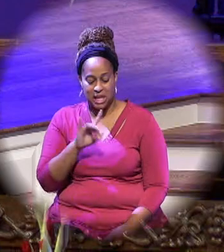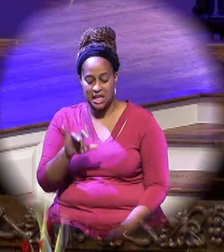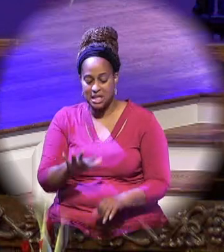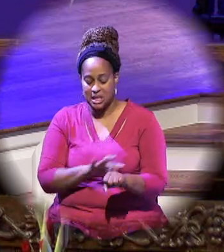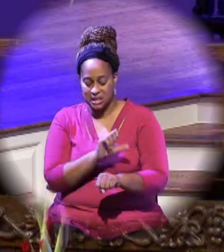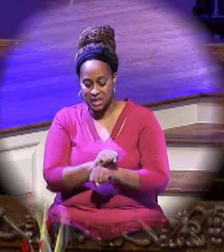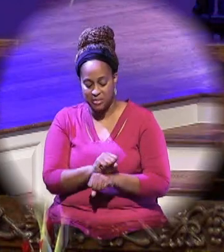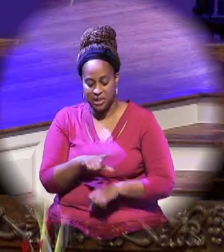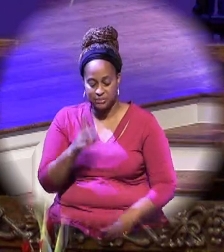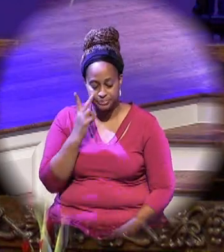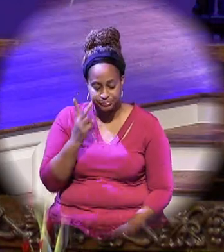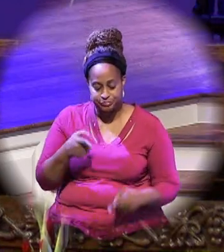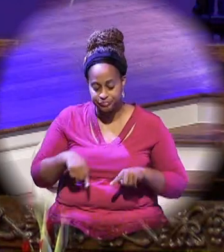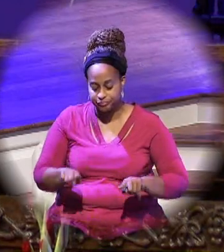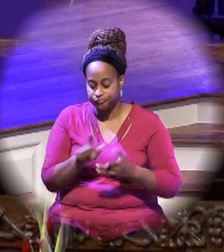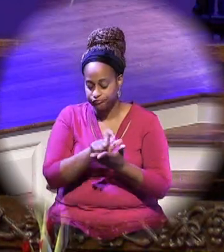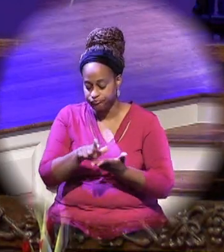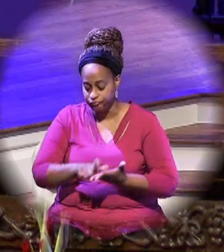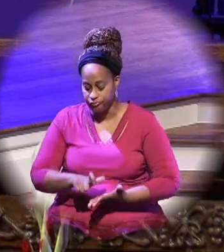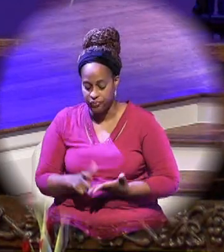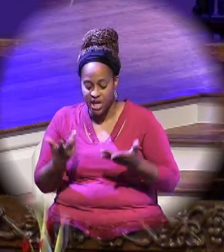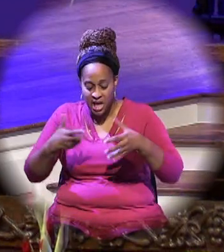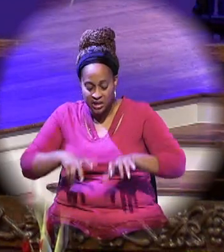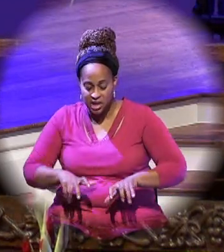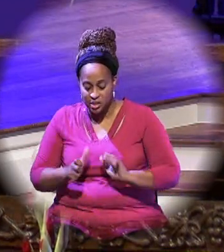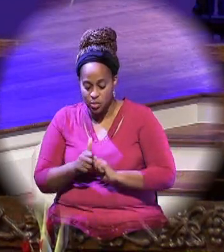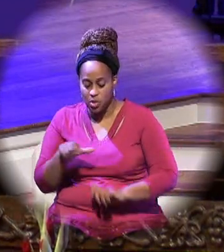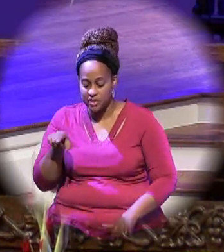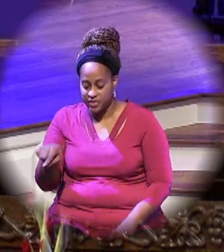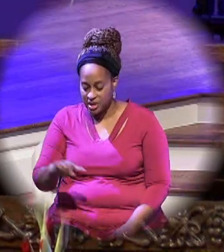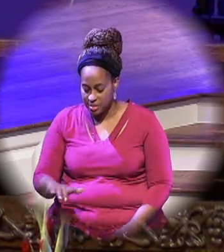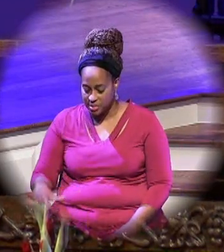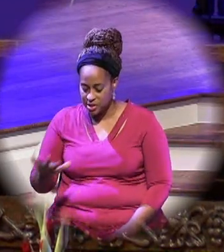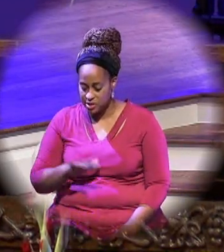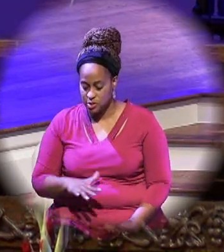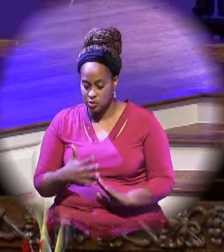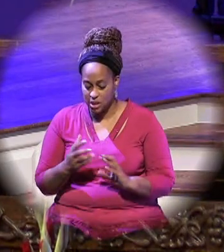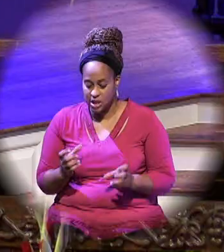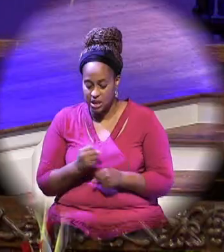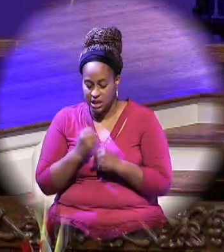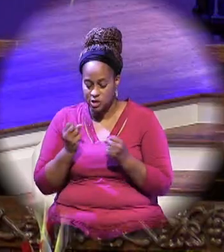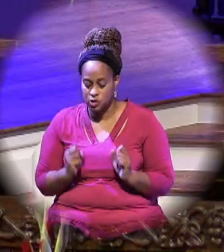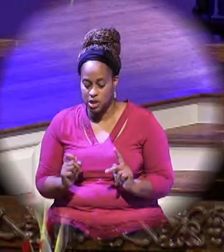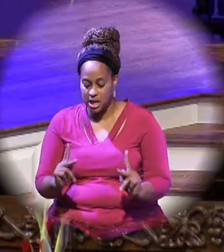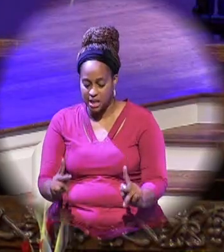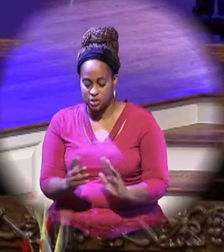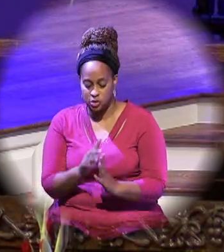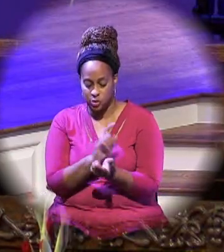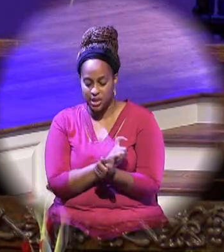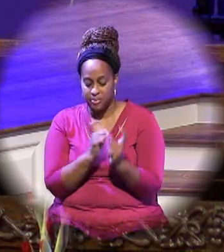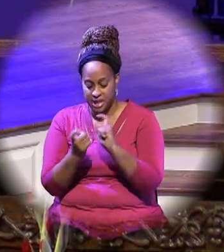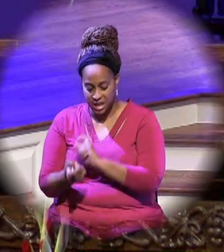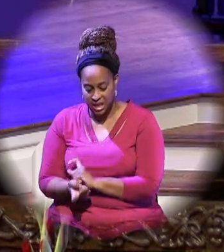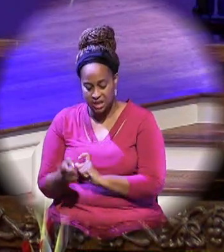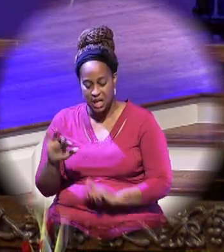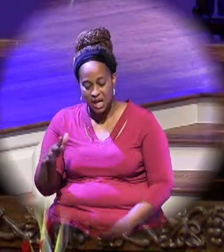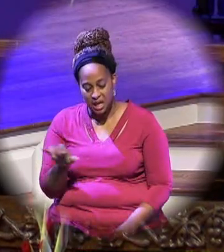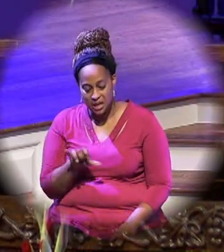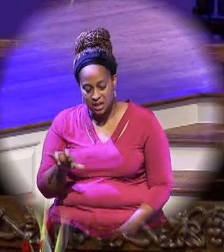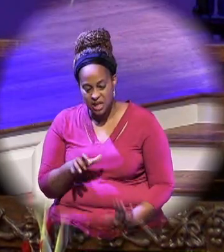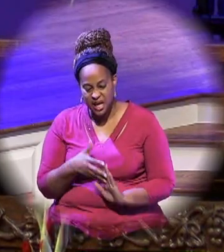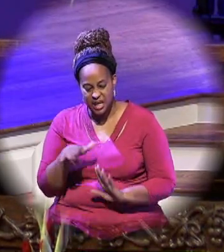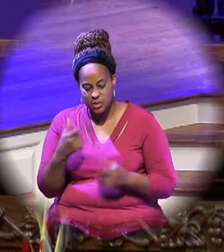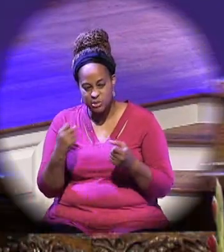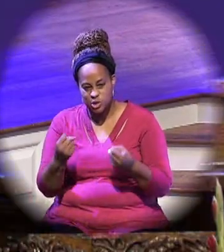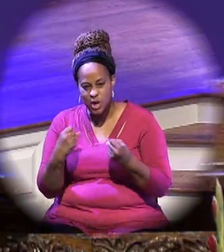see throughout the text, he did not want the Ninevites to get a chance to repent. Sort of like when you're driving on